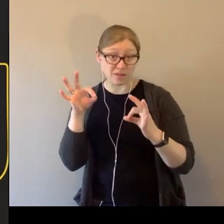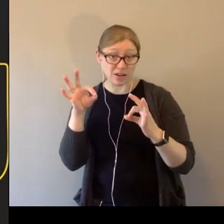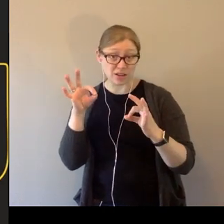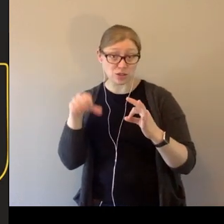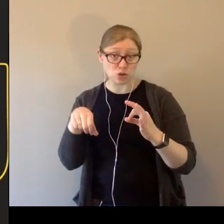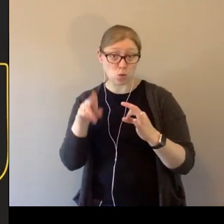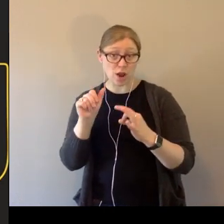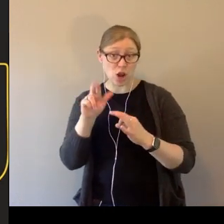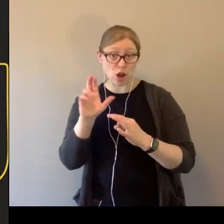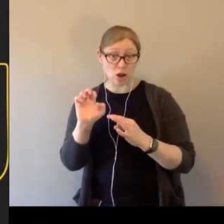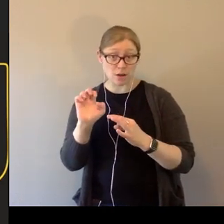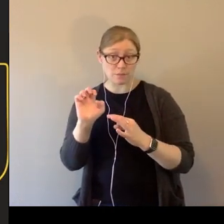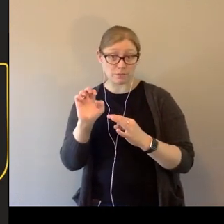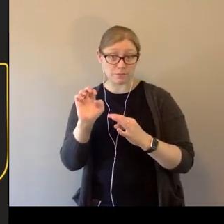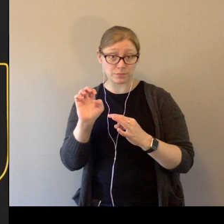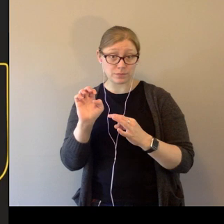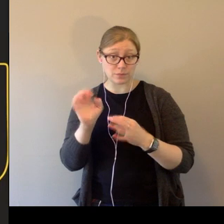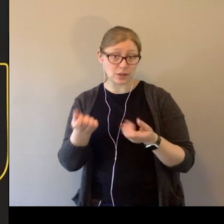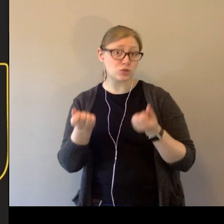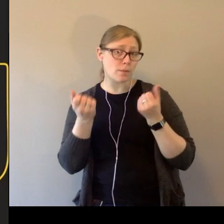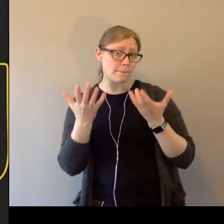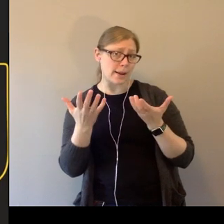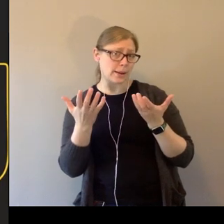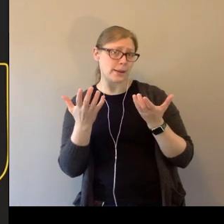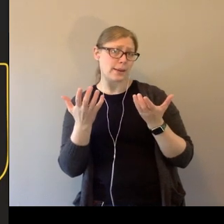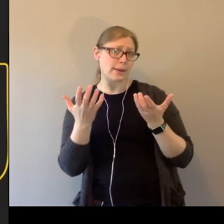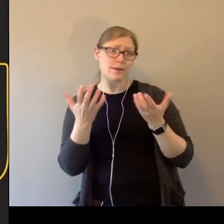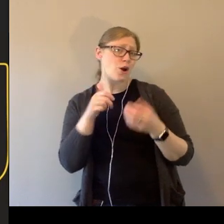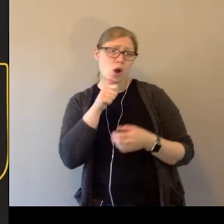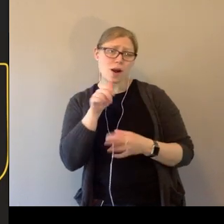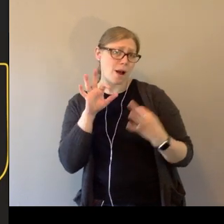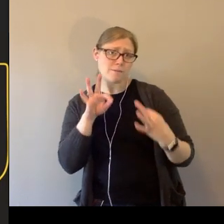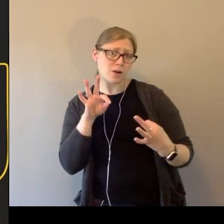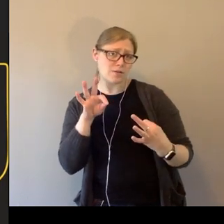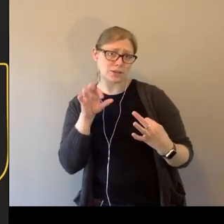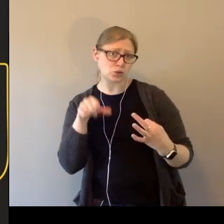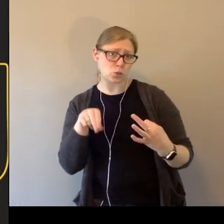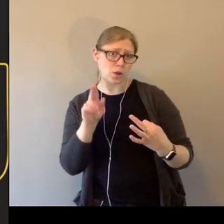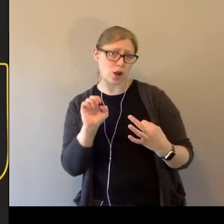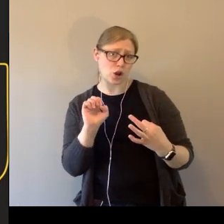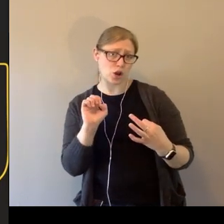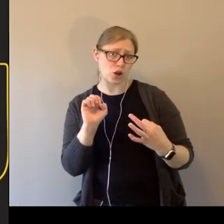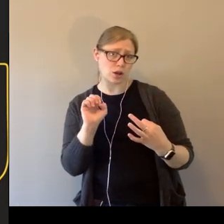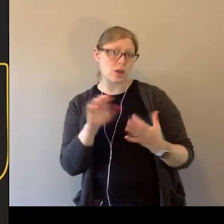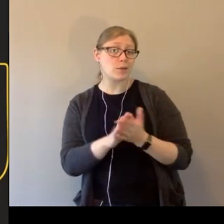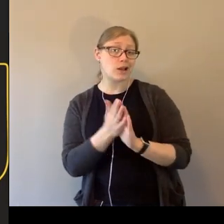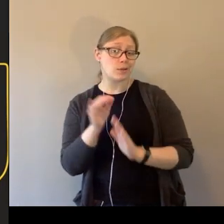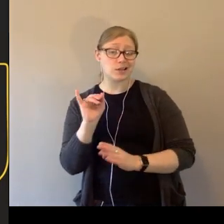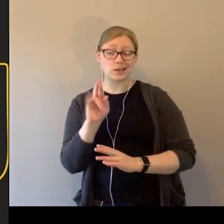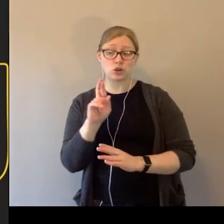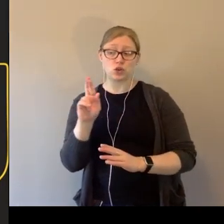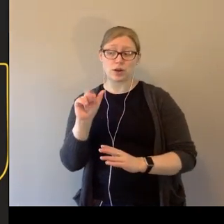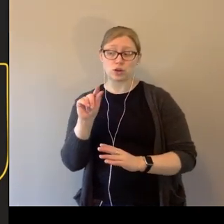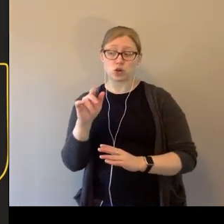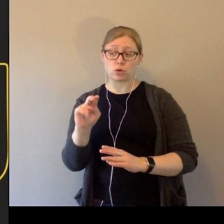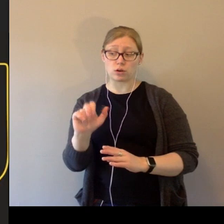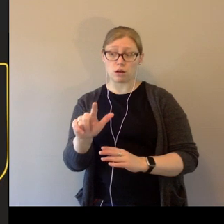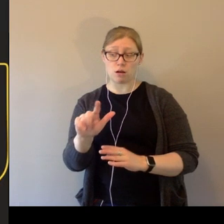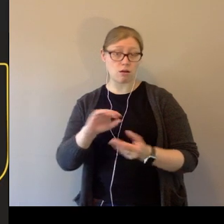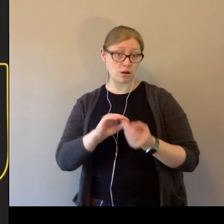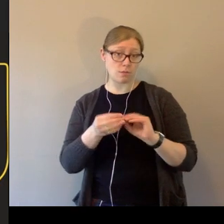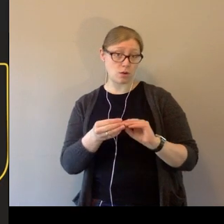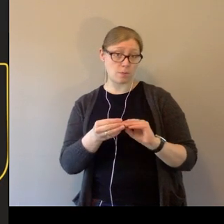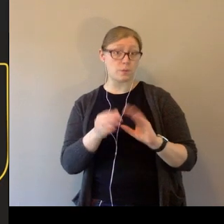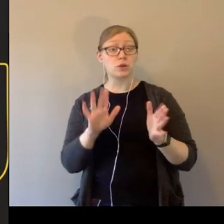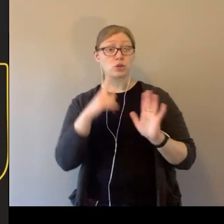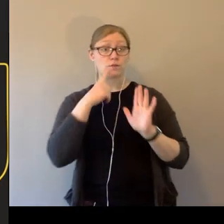have they're irrational numbers when we take the square root. So, for example, if I were looking at the